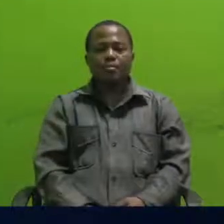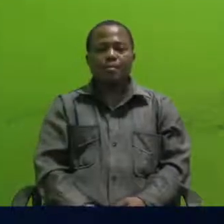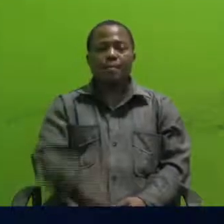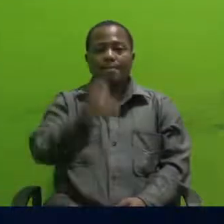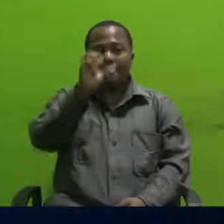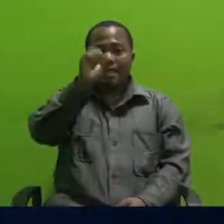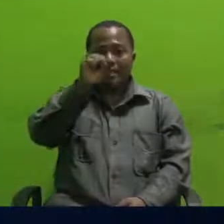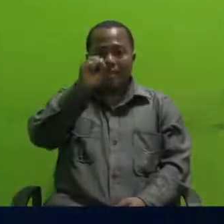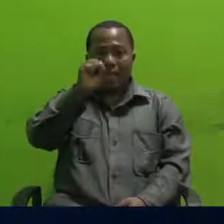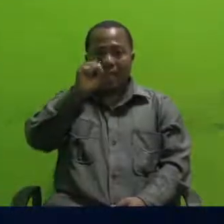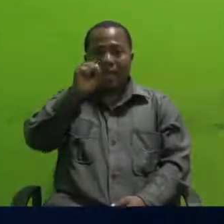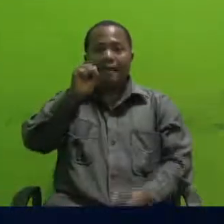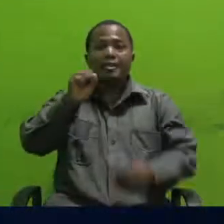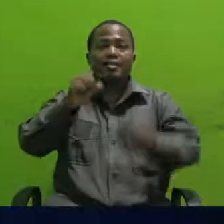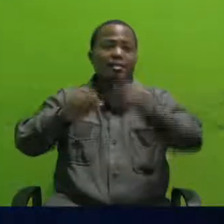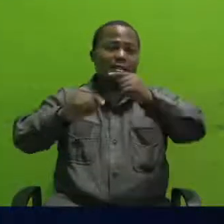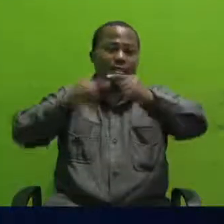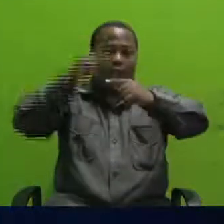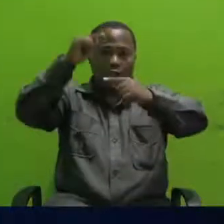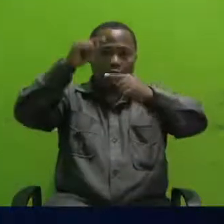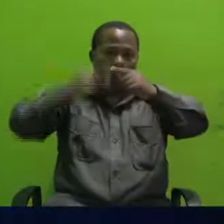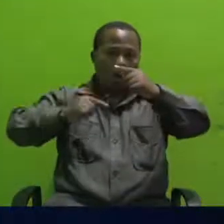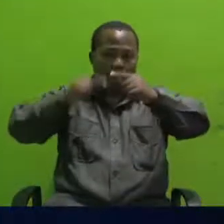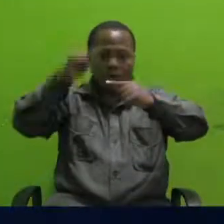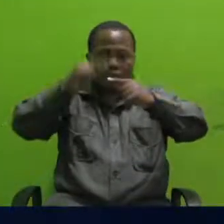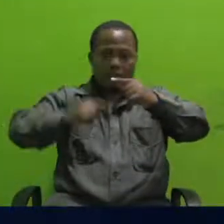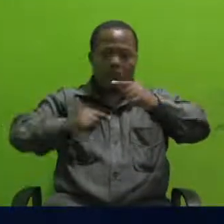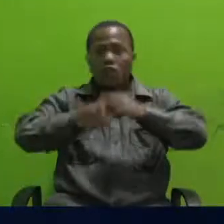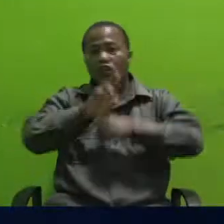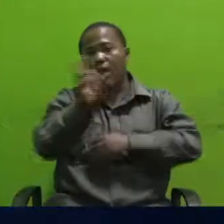Yes, sine is equal opposite of a hypotenuse.